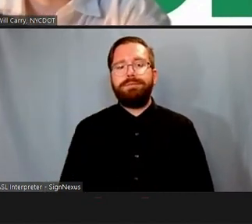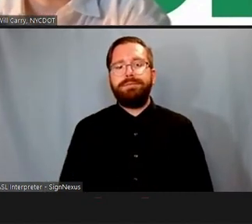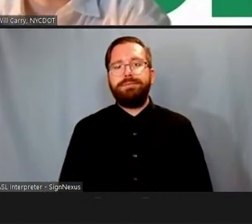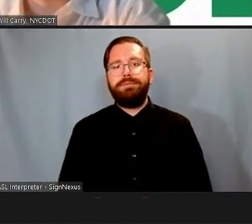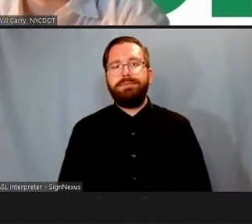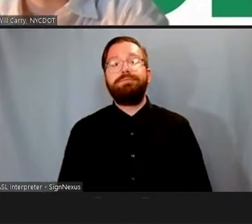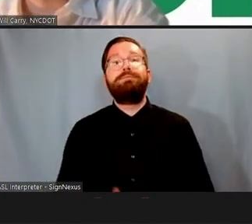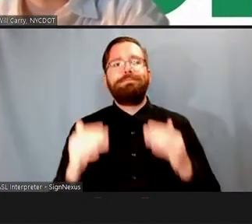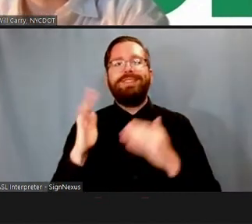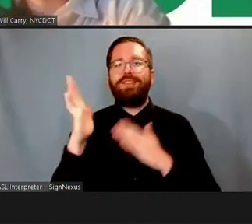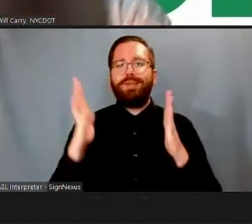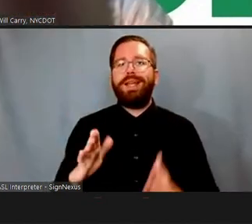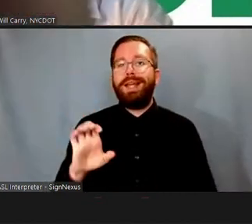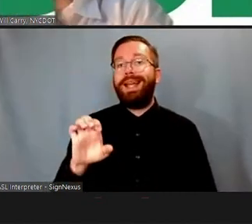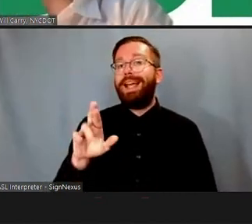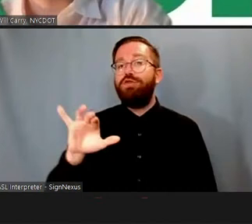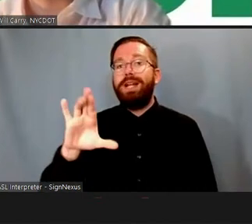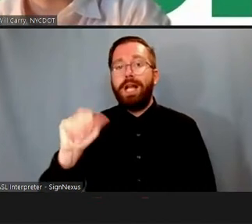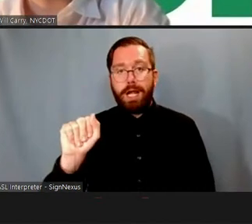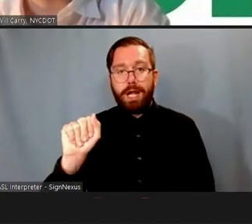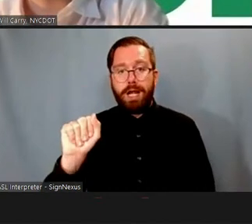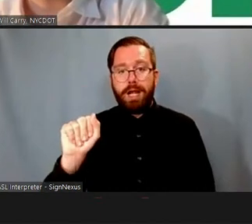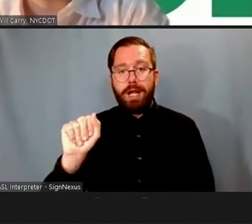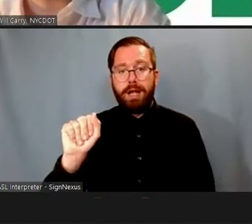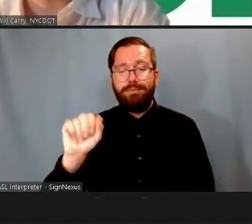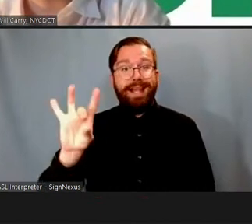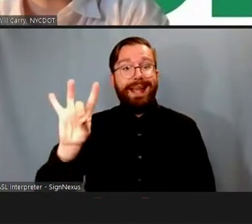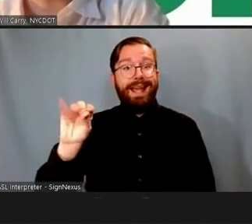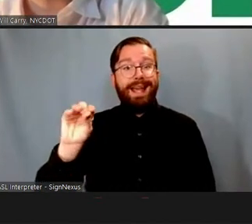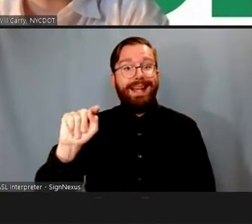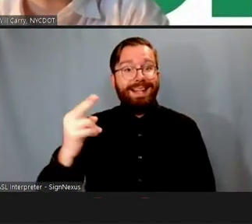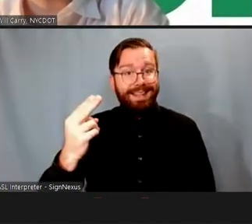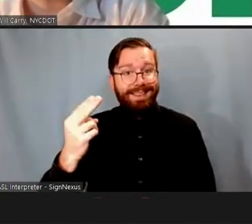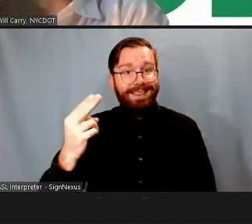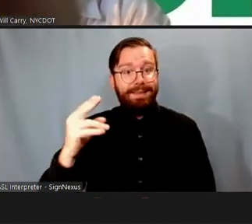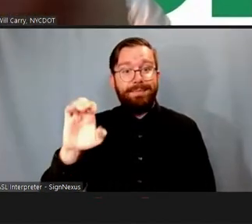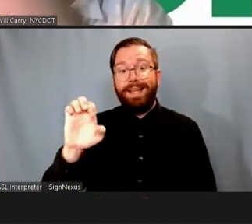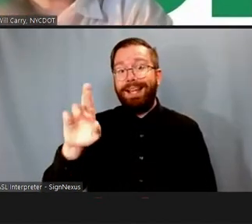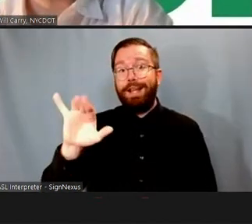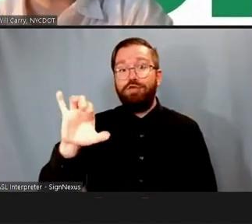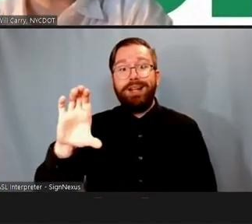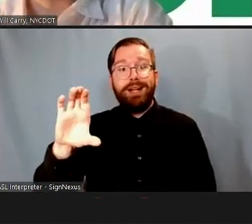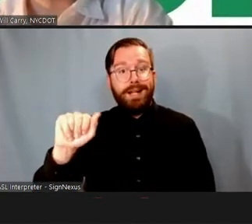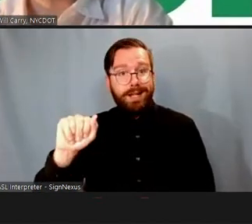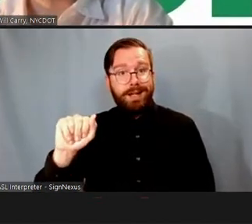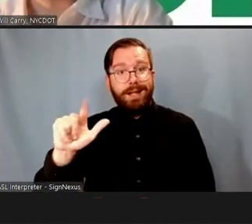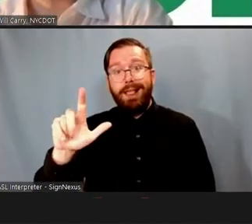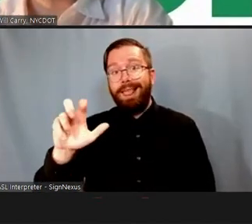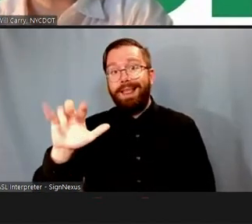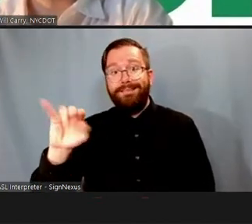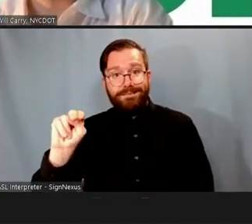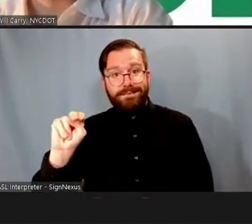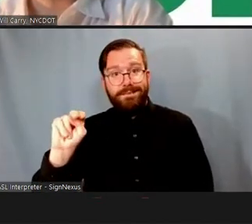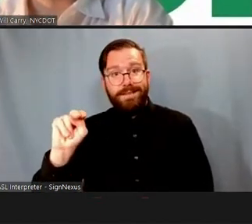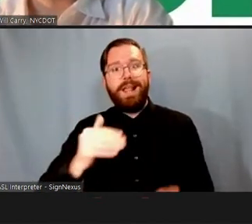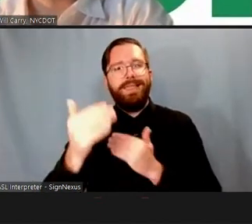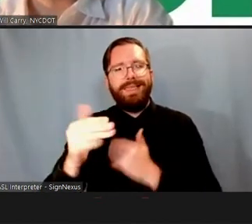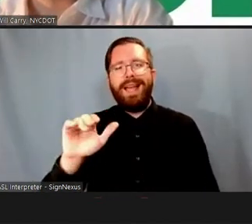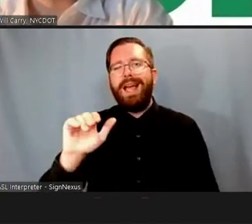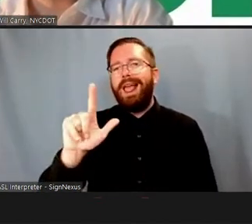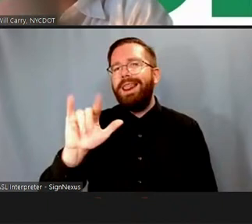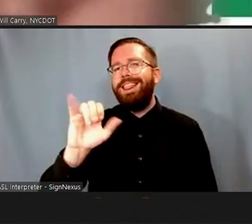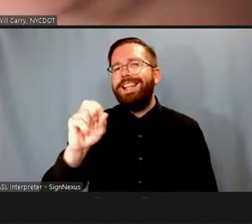our next speaker the 80th to sign up is eric eleven followed by felicia sparkman